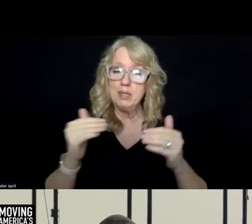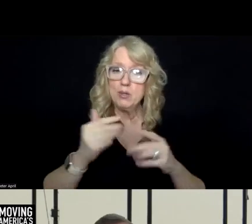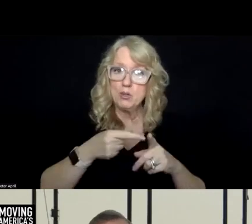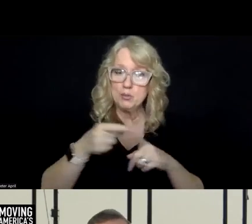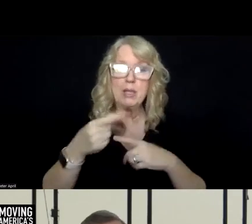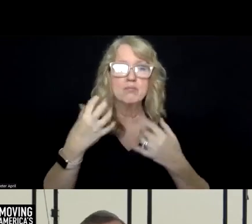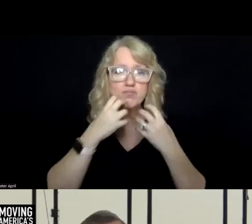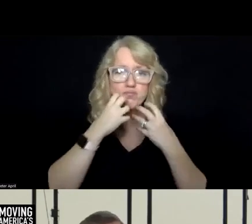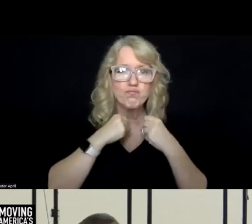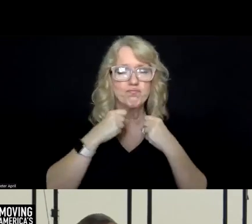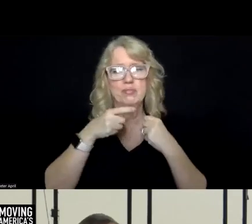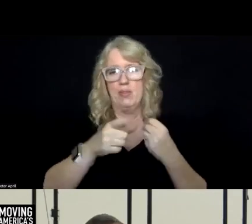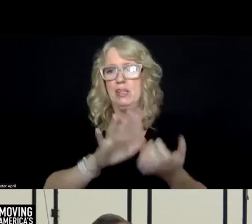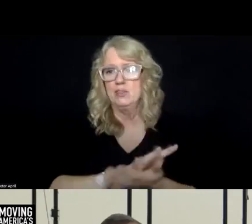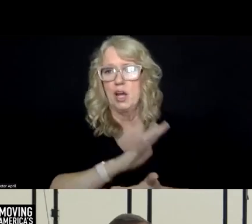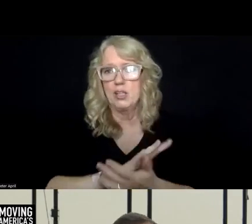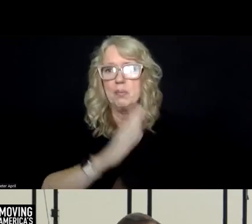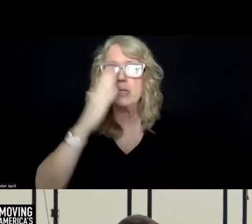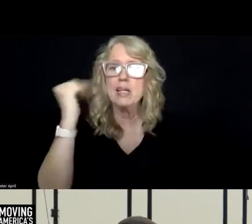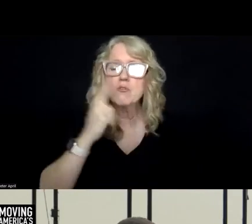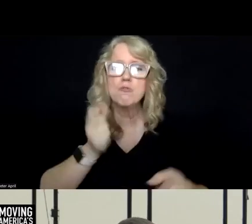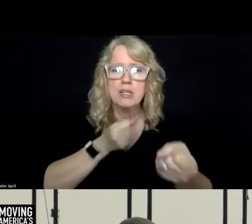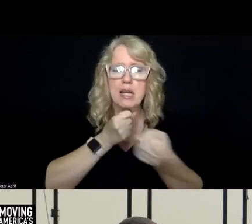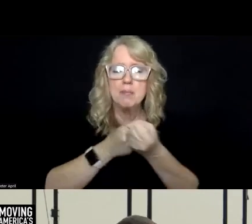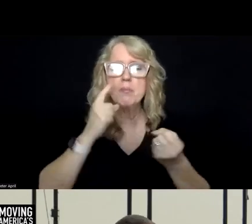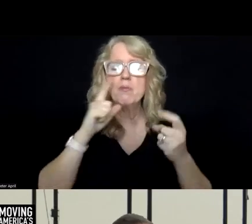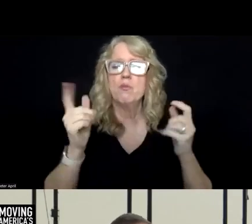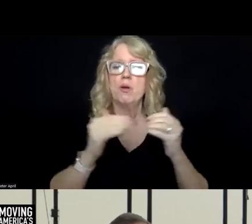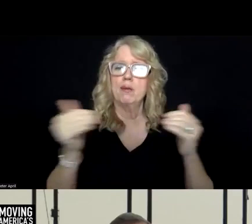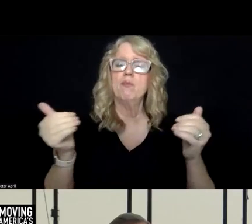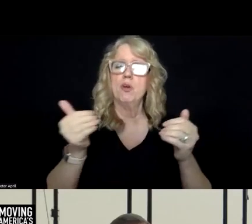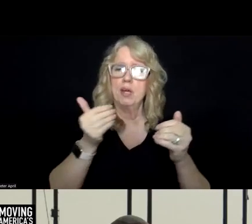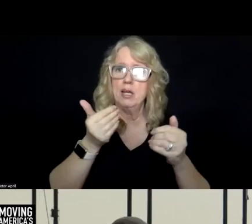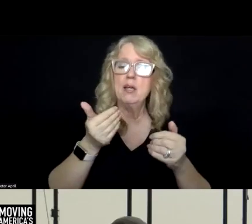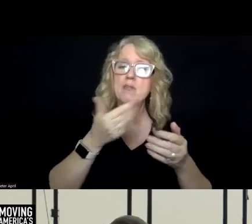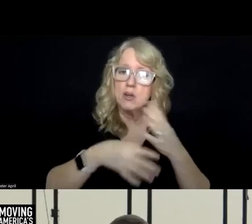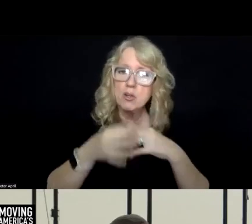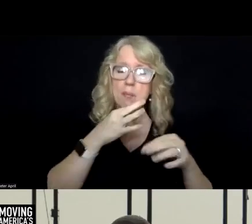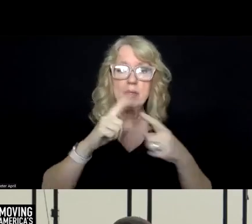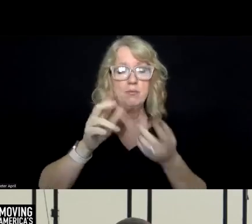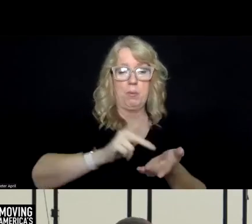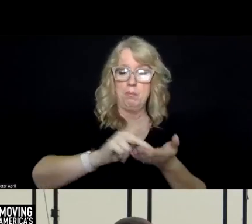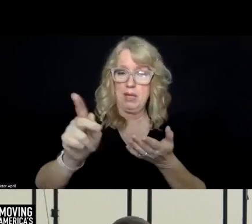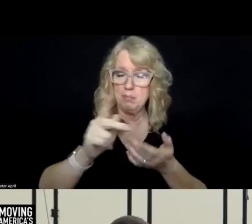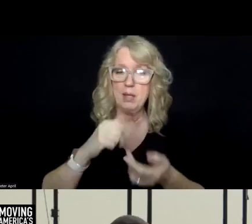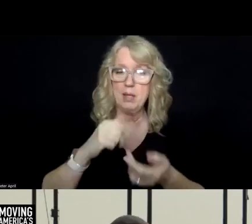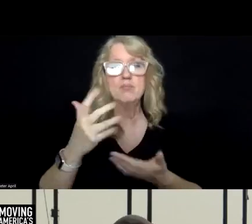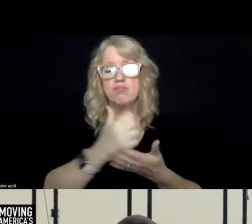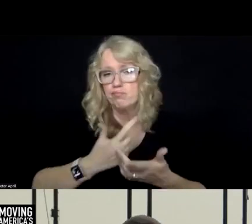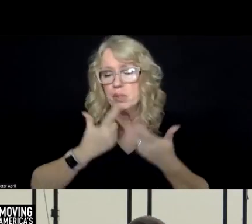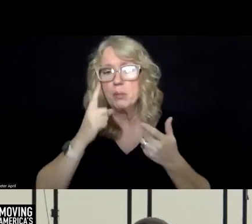highly valuable document because it really advocates for fair compensation, ensuring that payment rates support a living wage for the